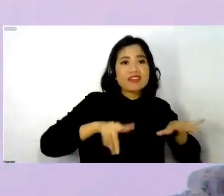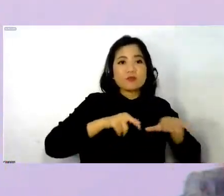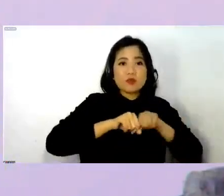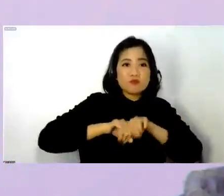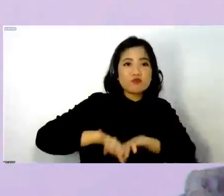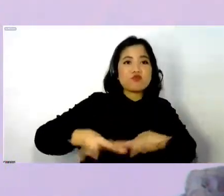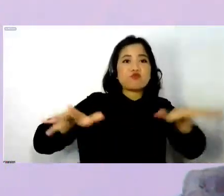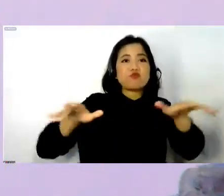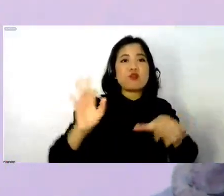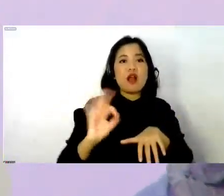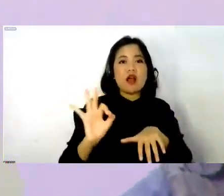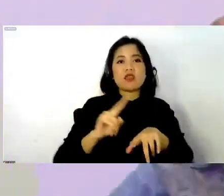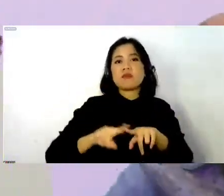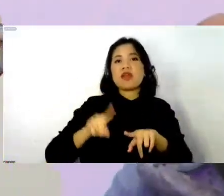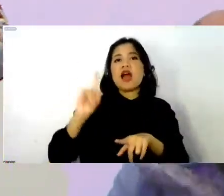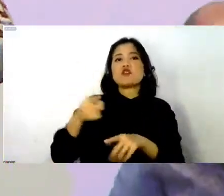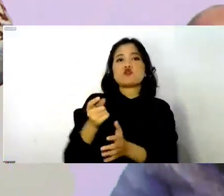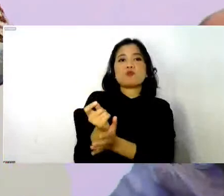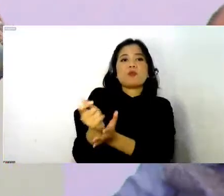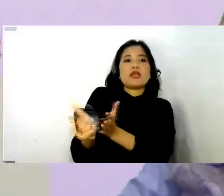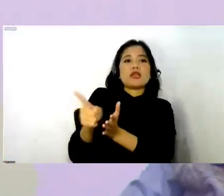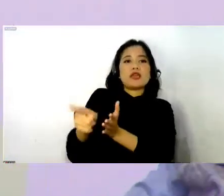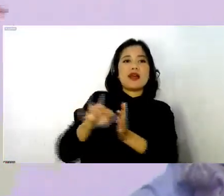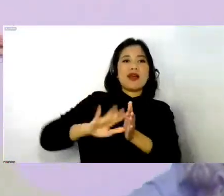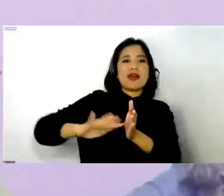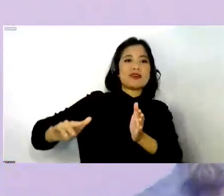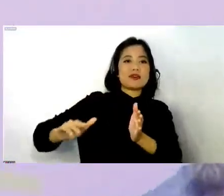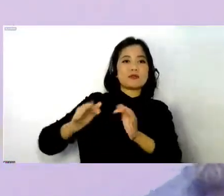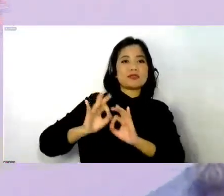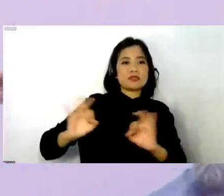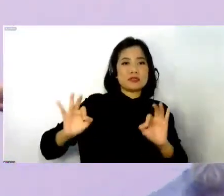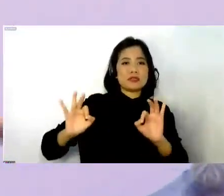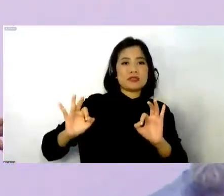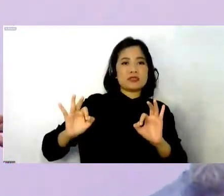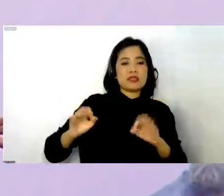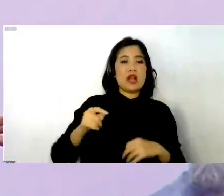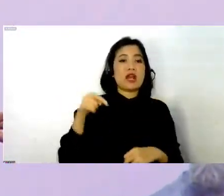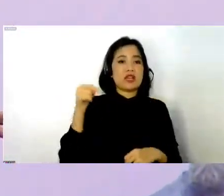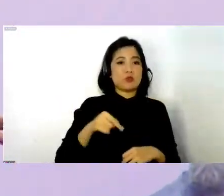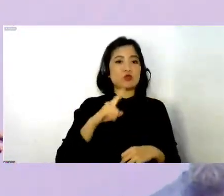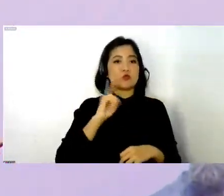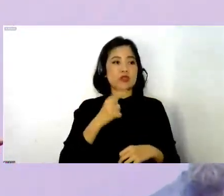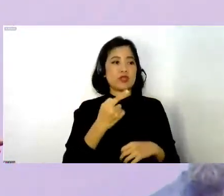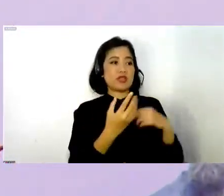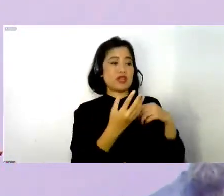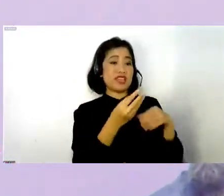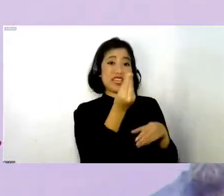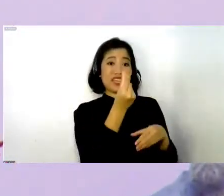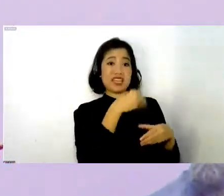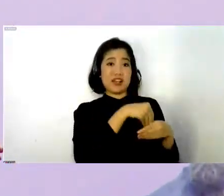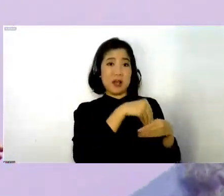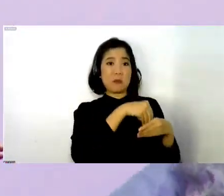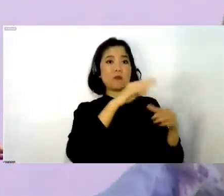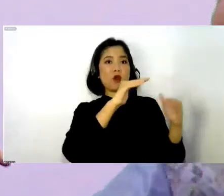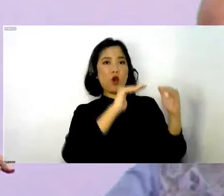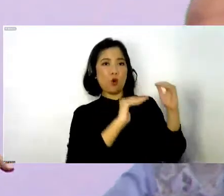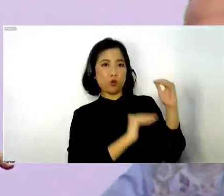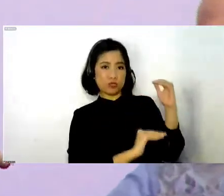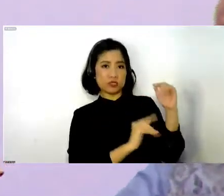directly. Look, this is the way to handle the poverty, and unfortunately,